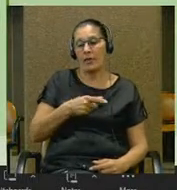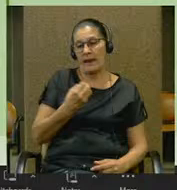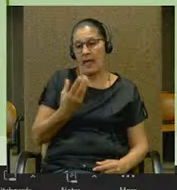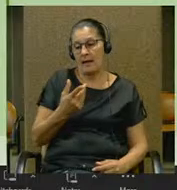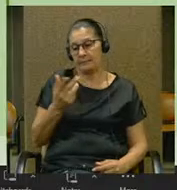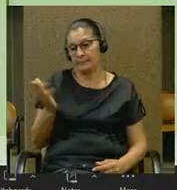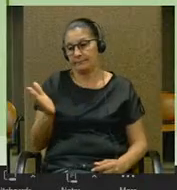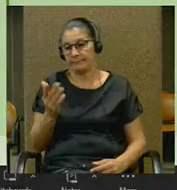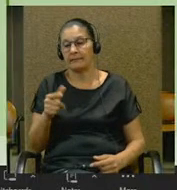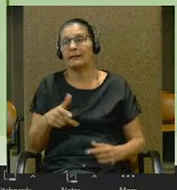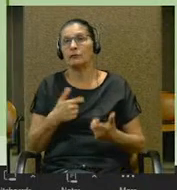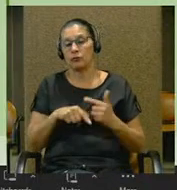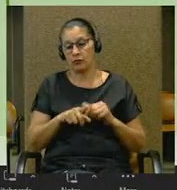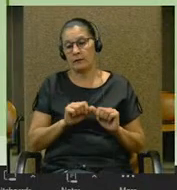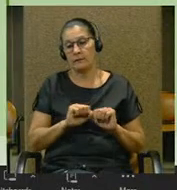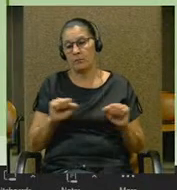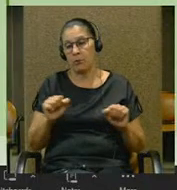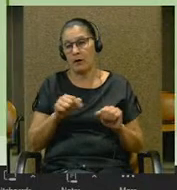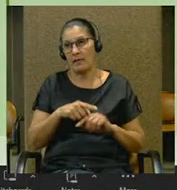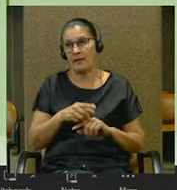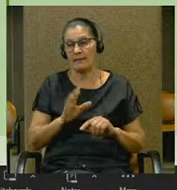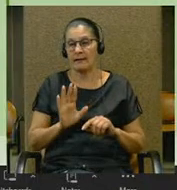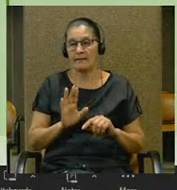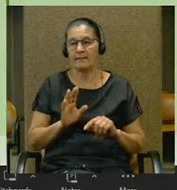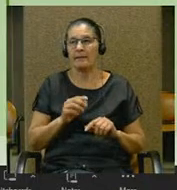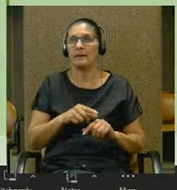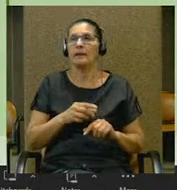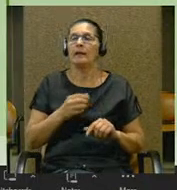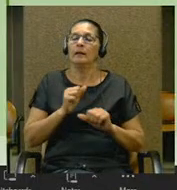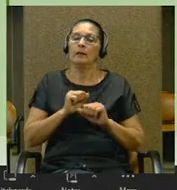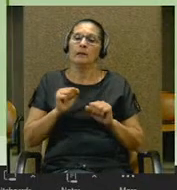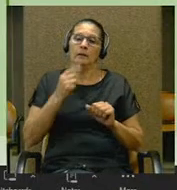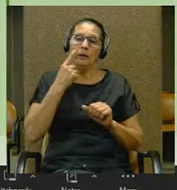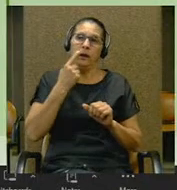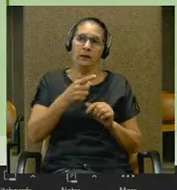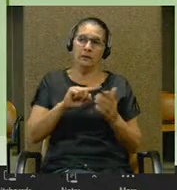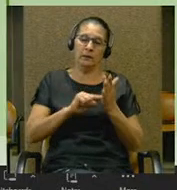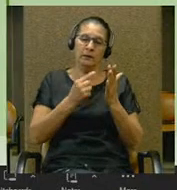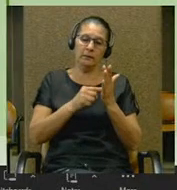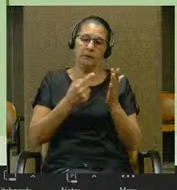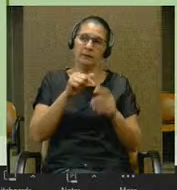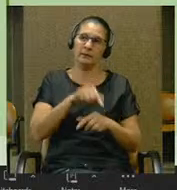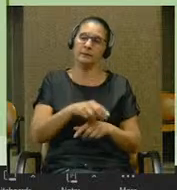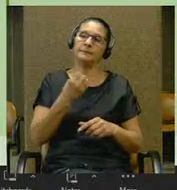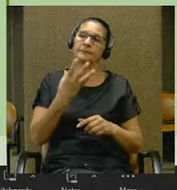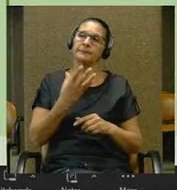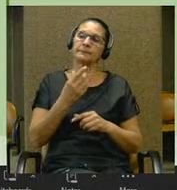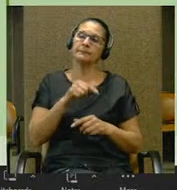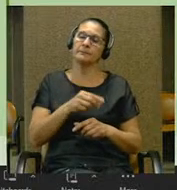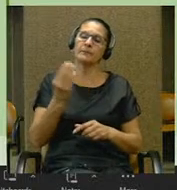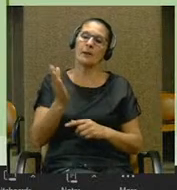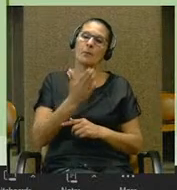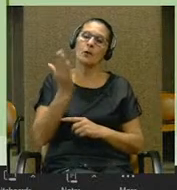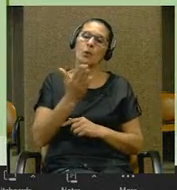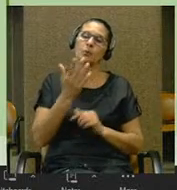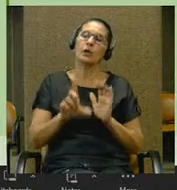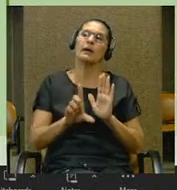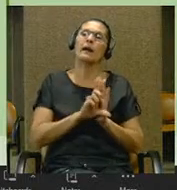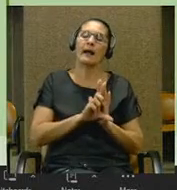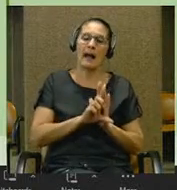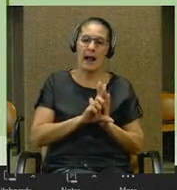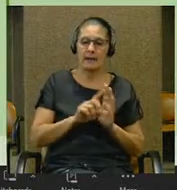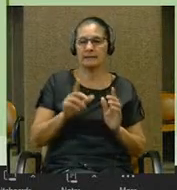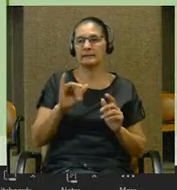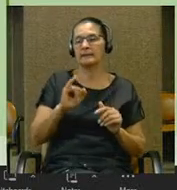for the producers. So this could also be something that could be explored by the